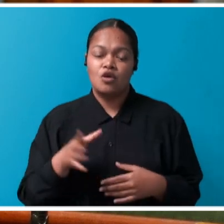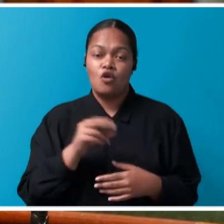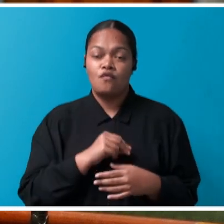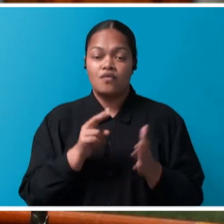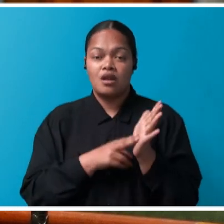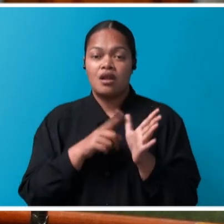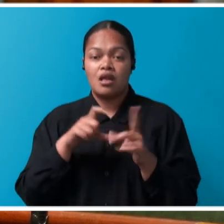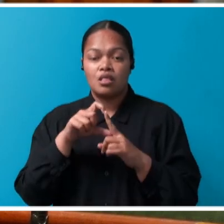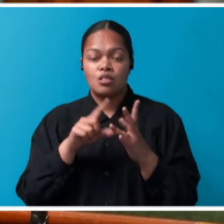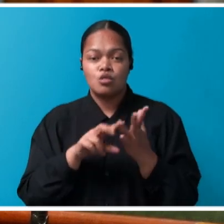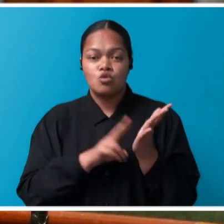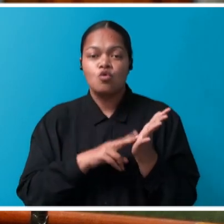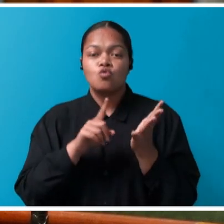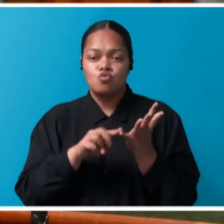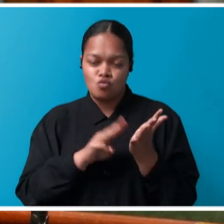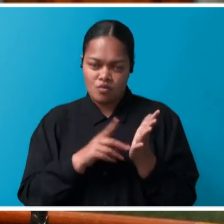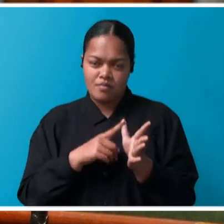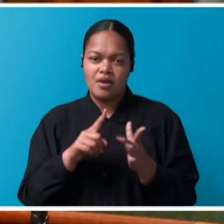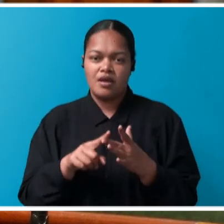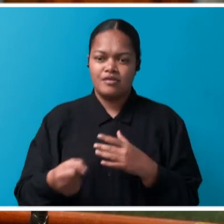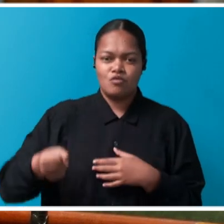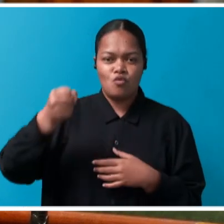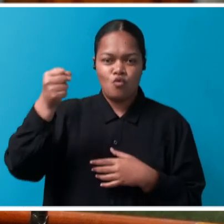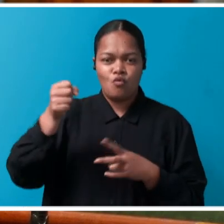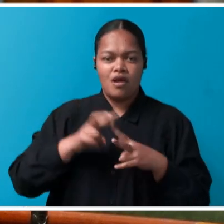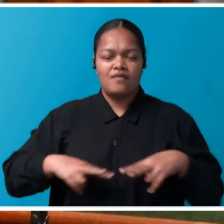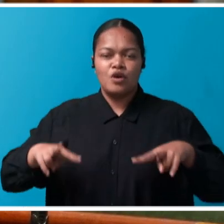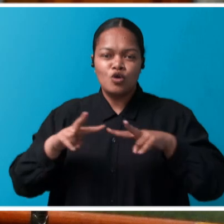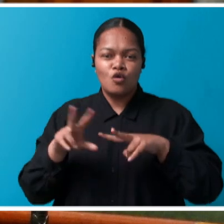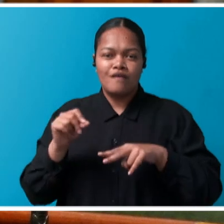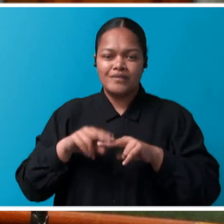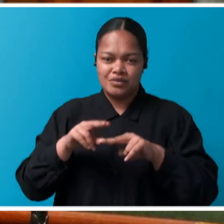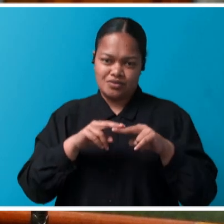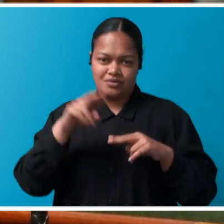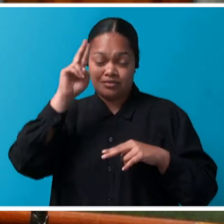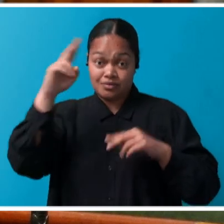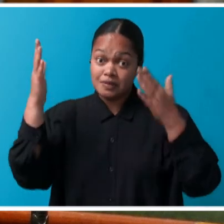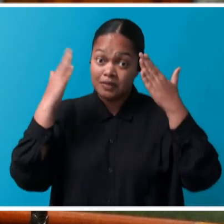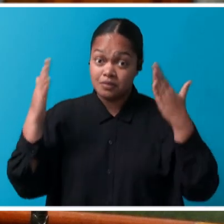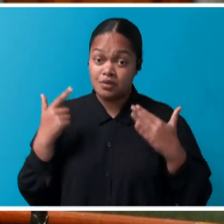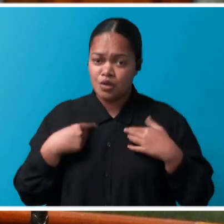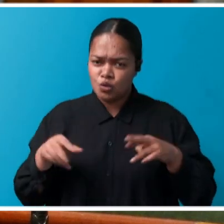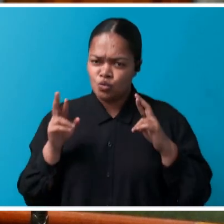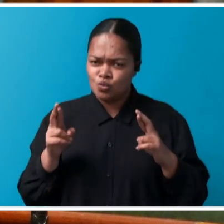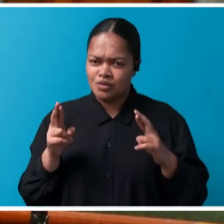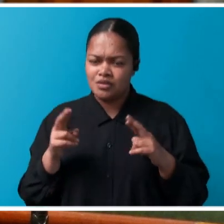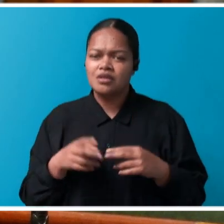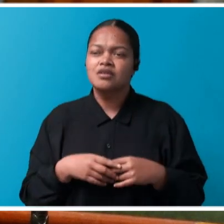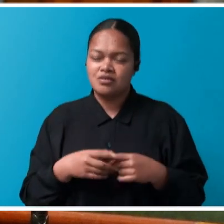in carrying the Vanua of Fiji. Mr. Speaker, sir, I wish to also join my